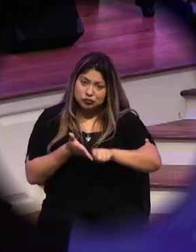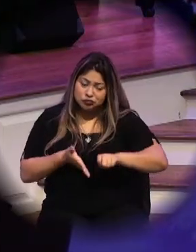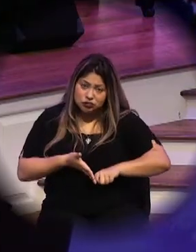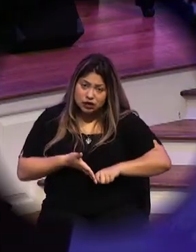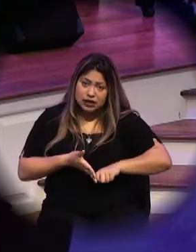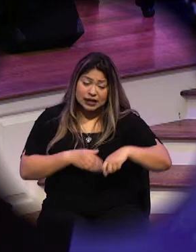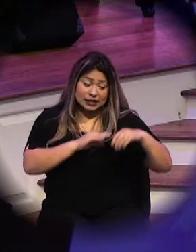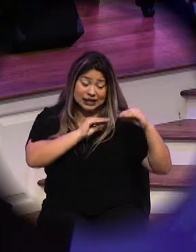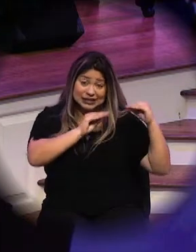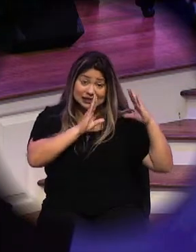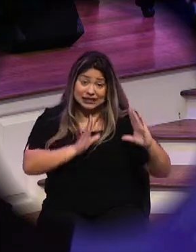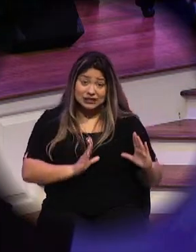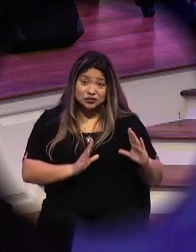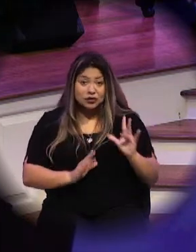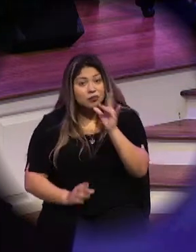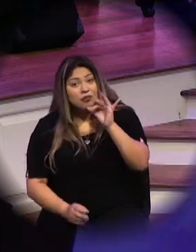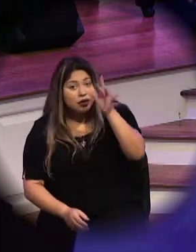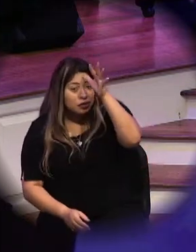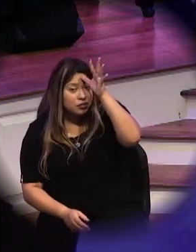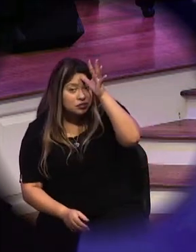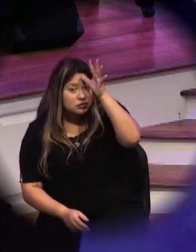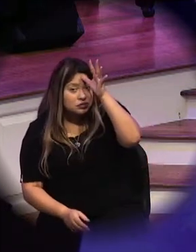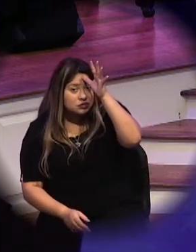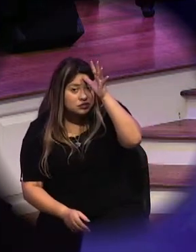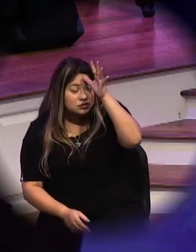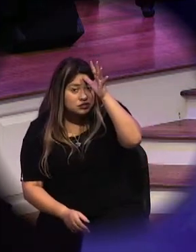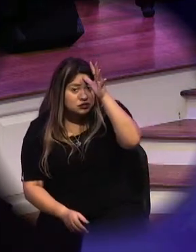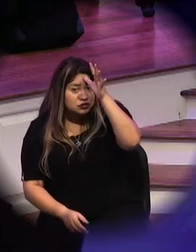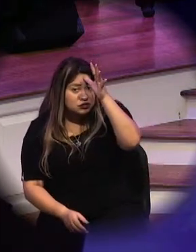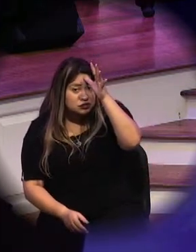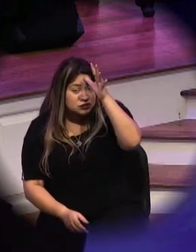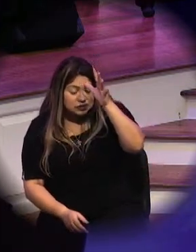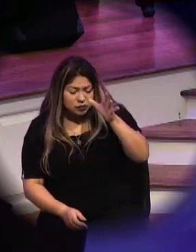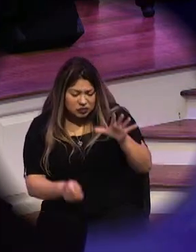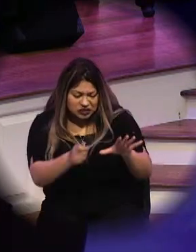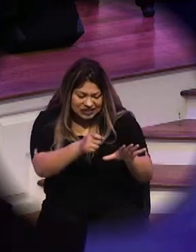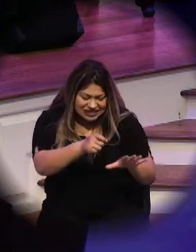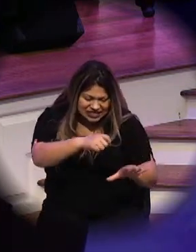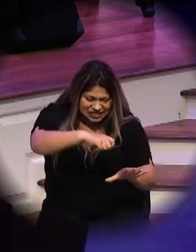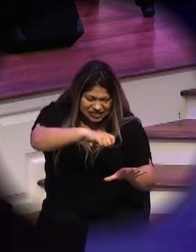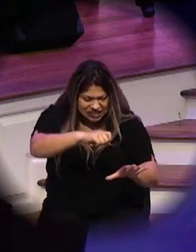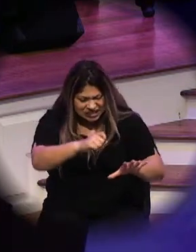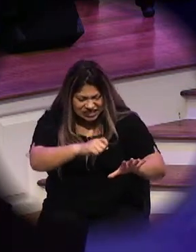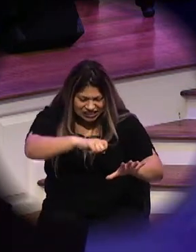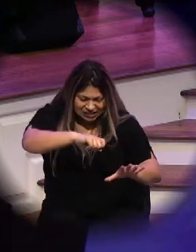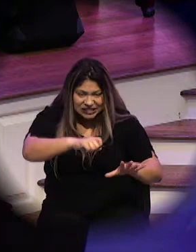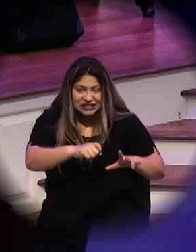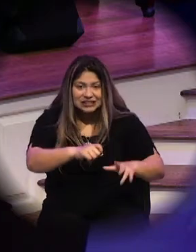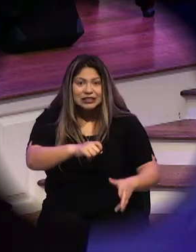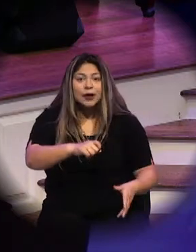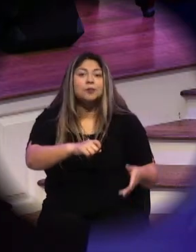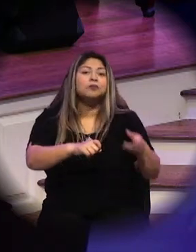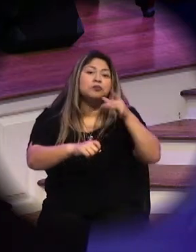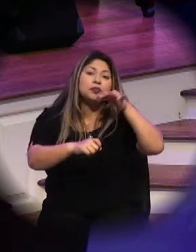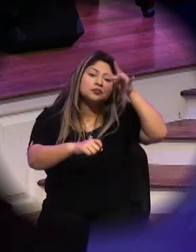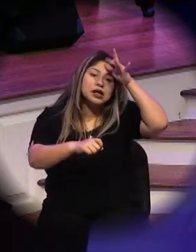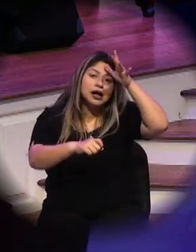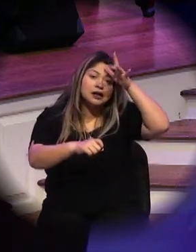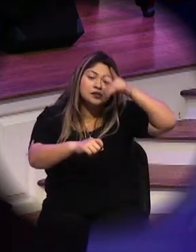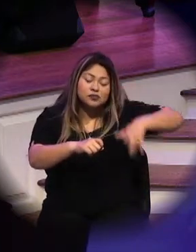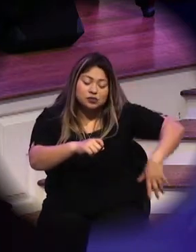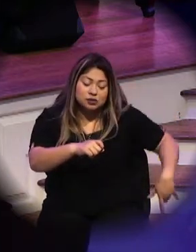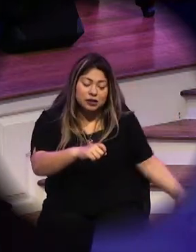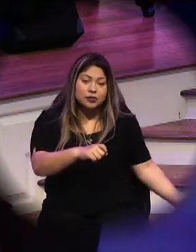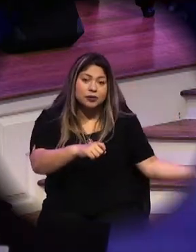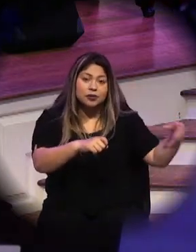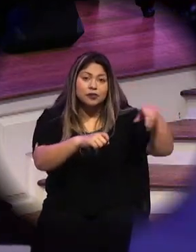parent, came and put their hand around ours in order to show us how to move the pen. He says,